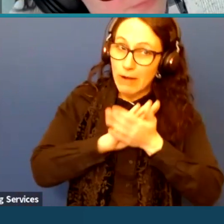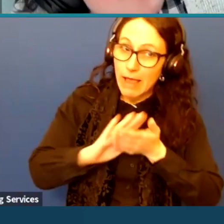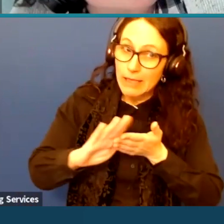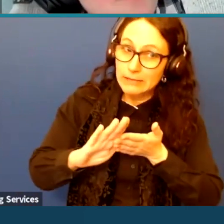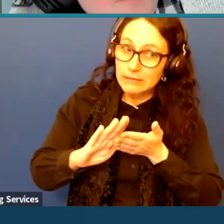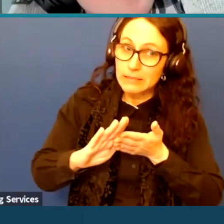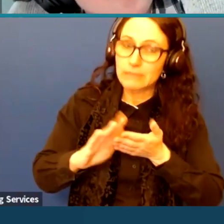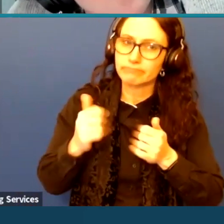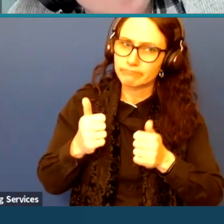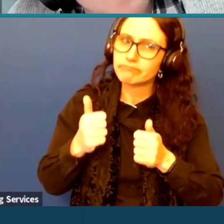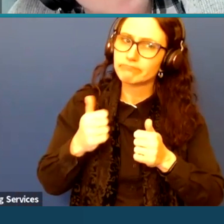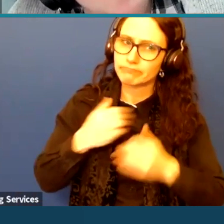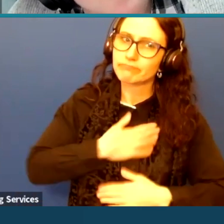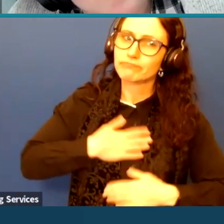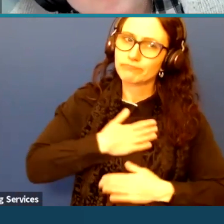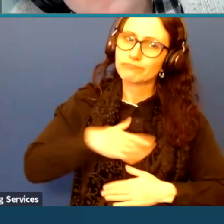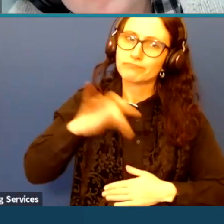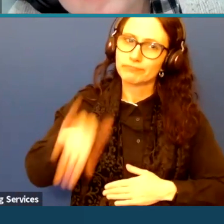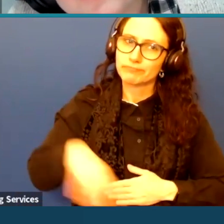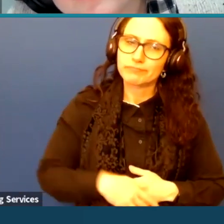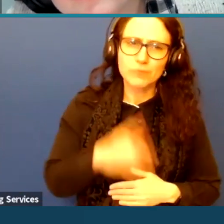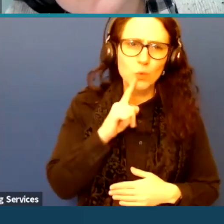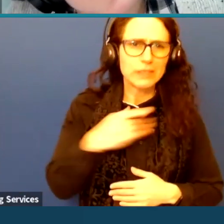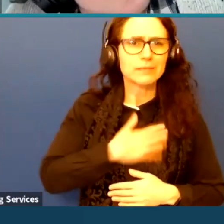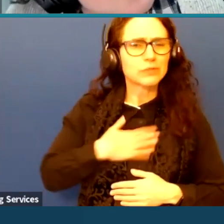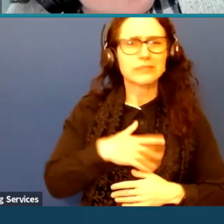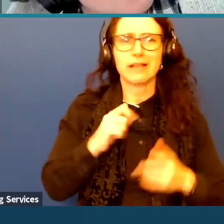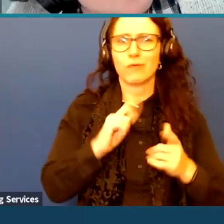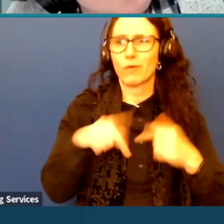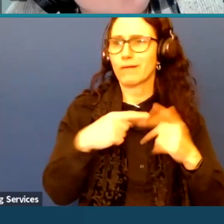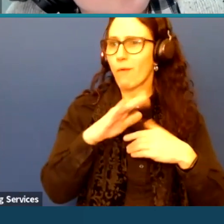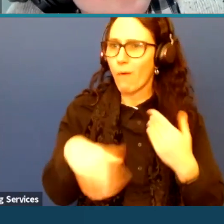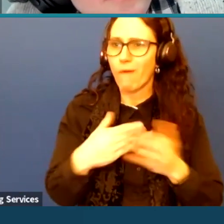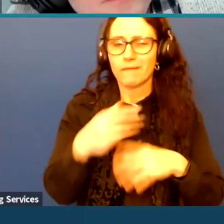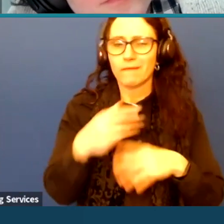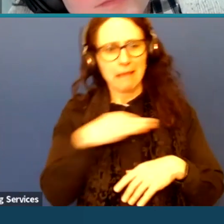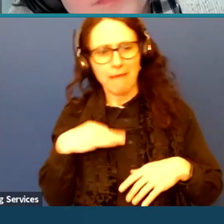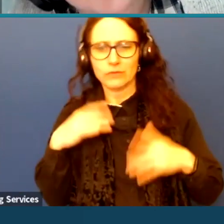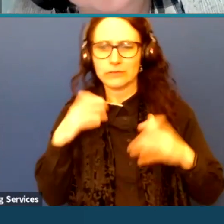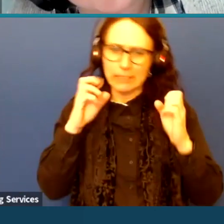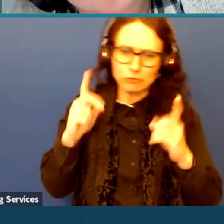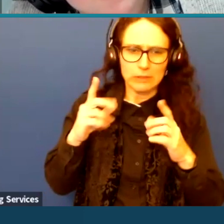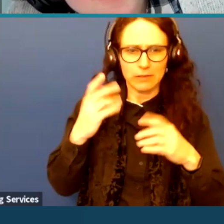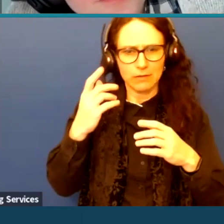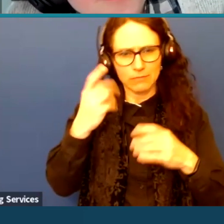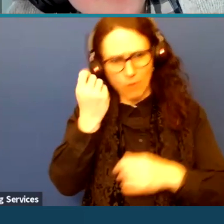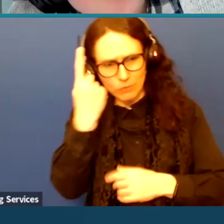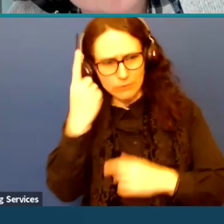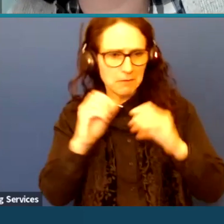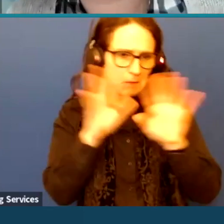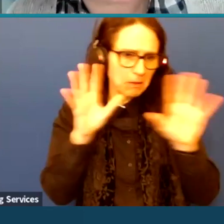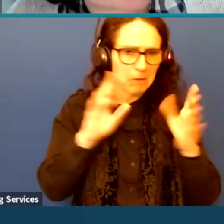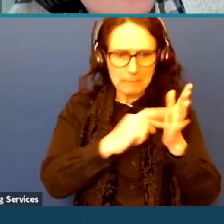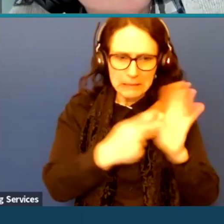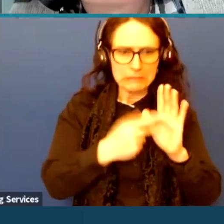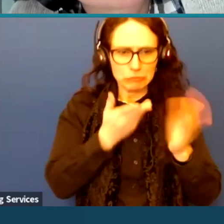kindness, but I really appreciate when all the staff is educated on service